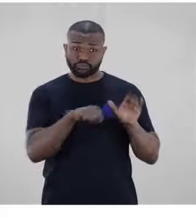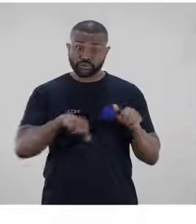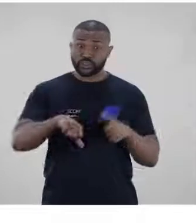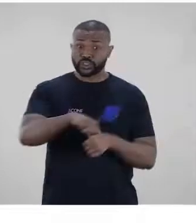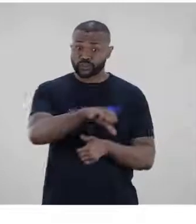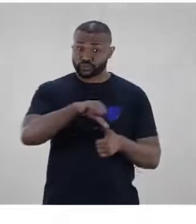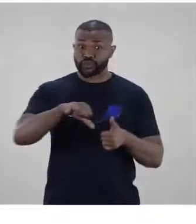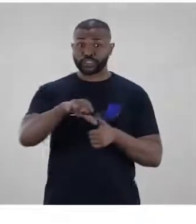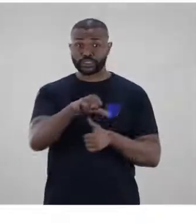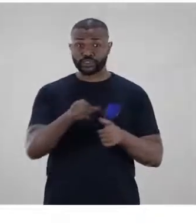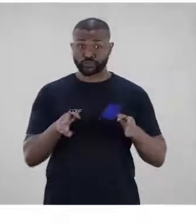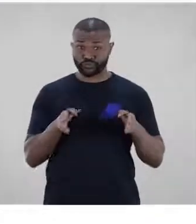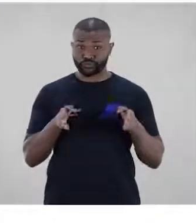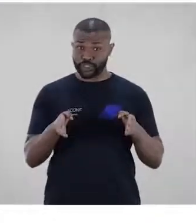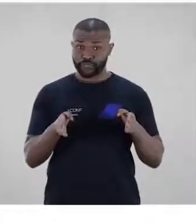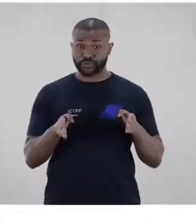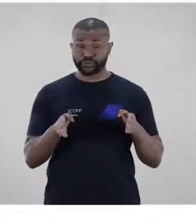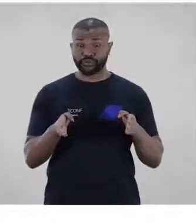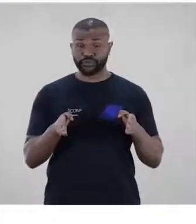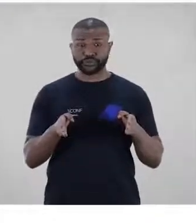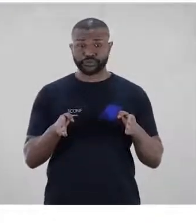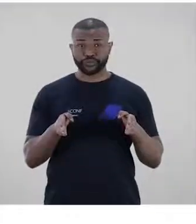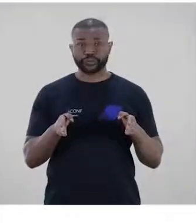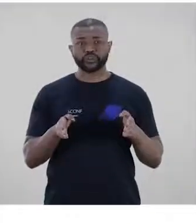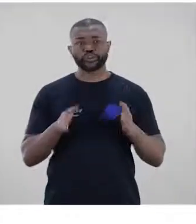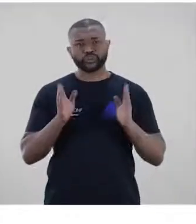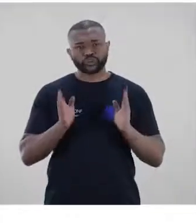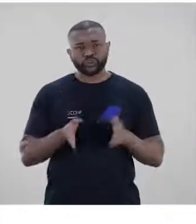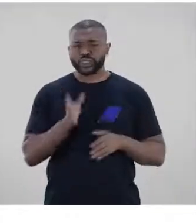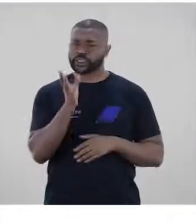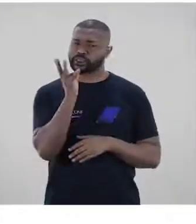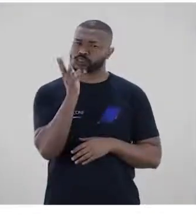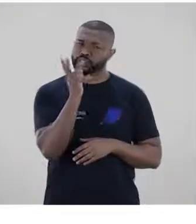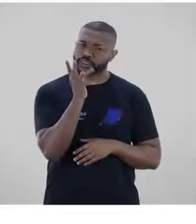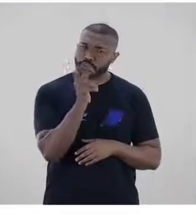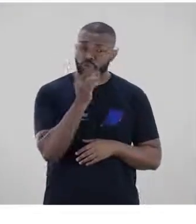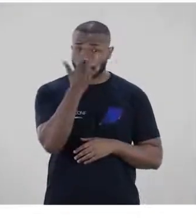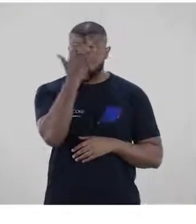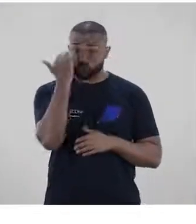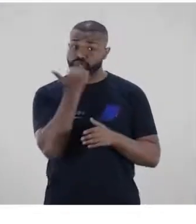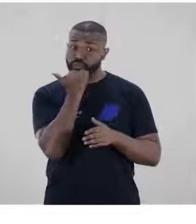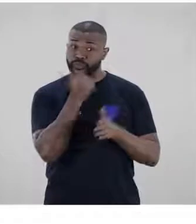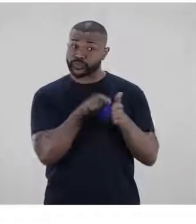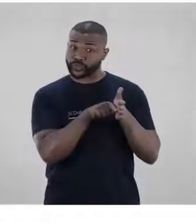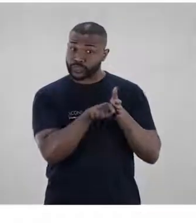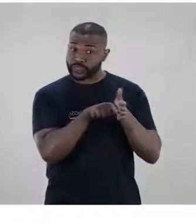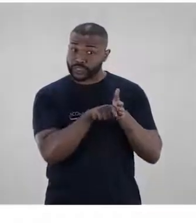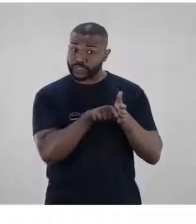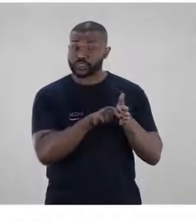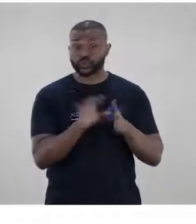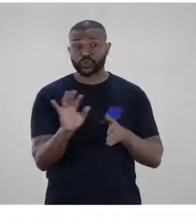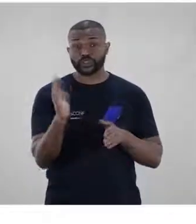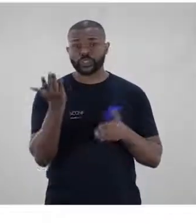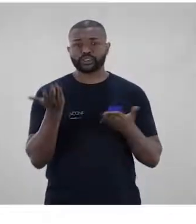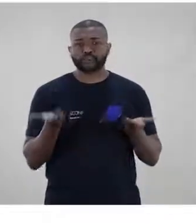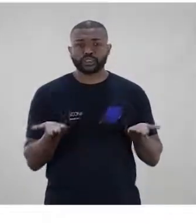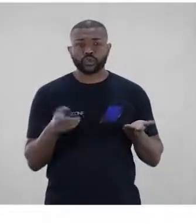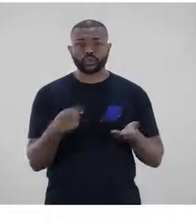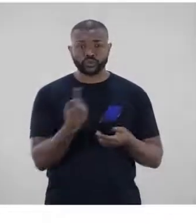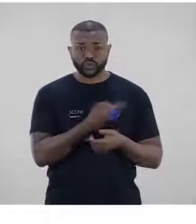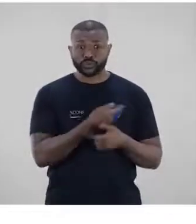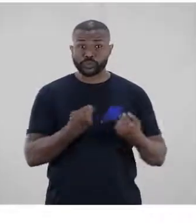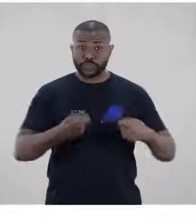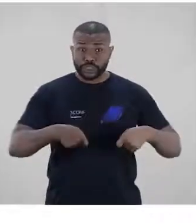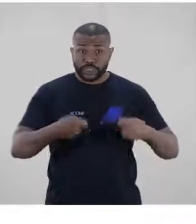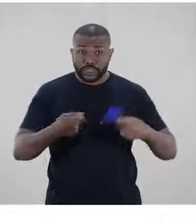modeling extraction and then this modeling and transformation piece in the middle, and that takes a lot of time, and data scientists and machine learning actually don't need a